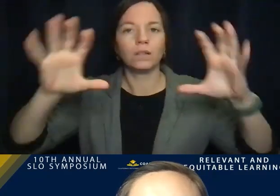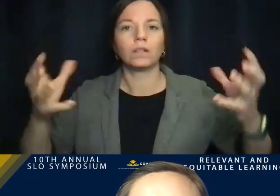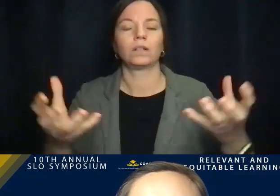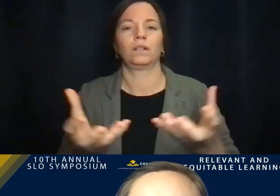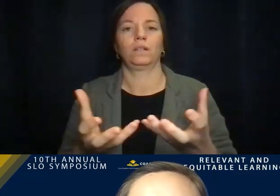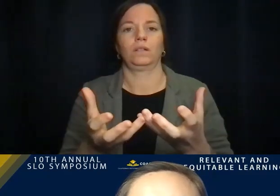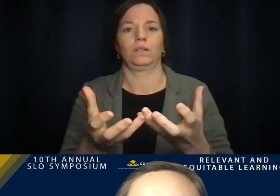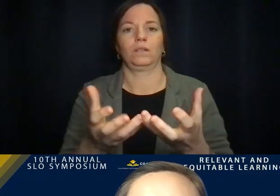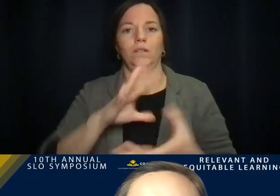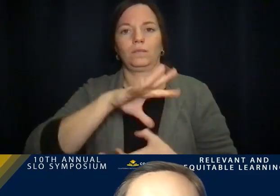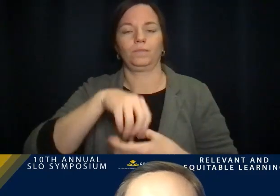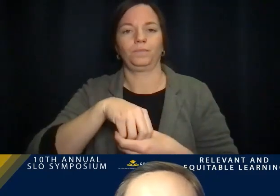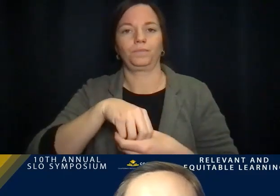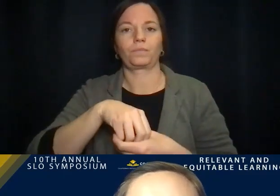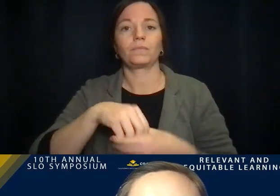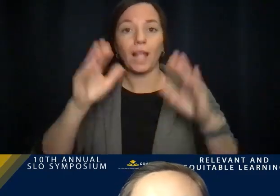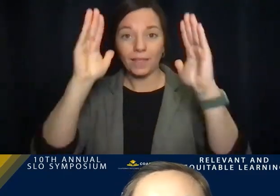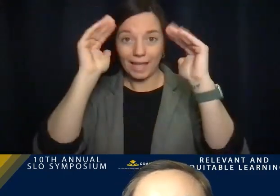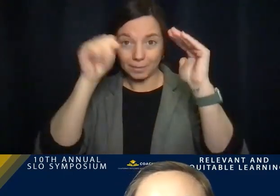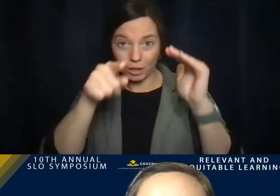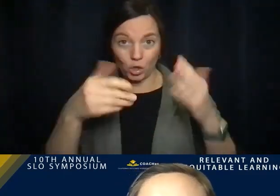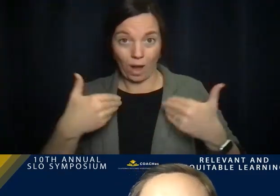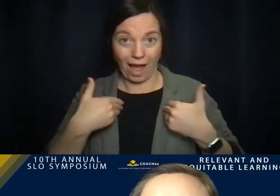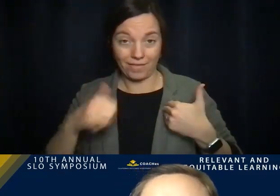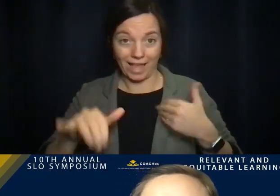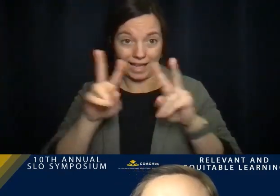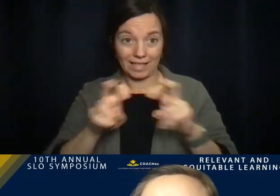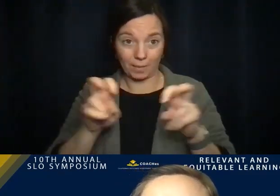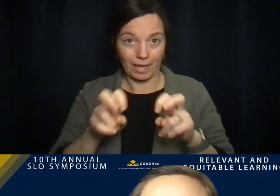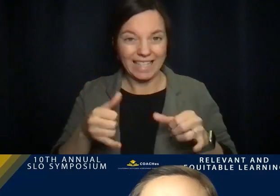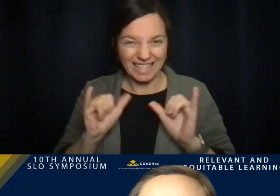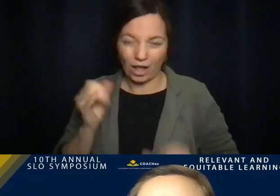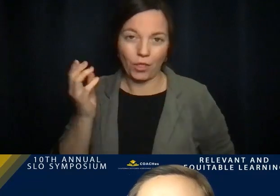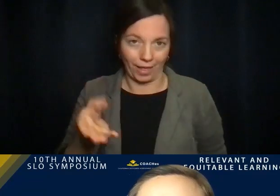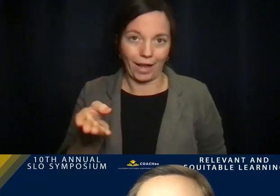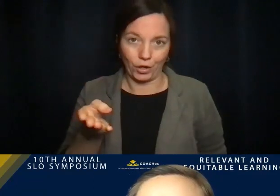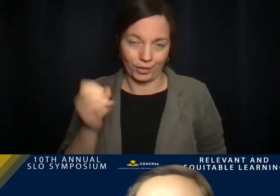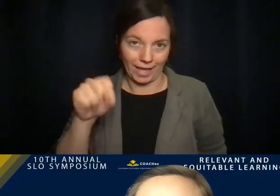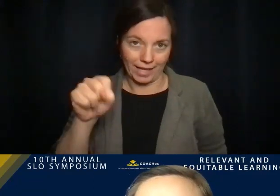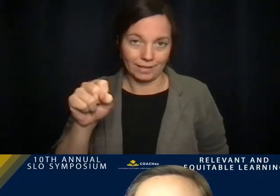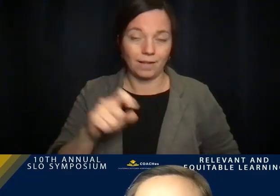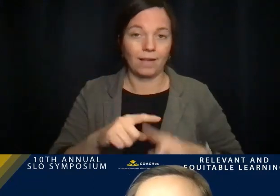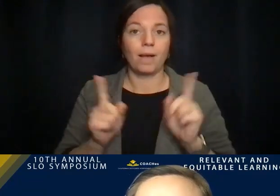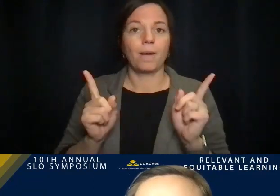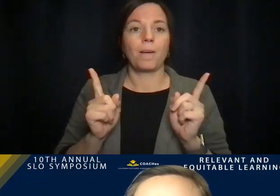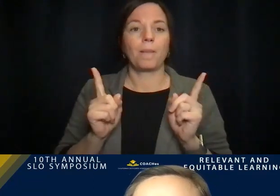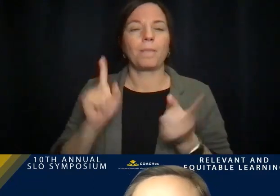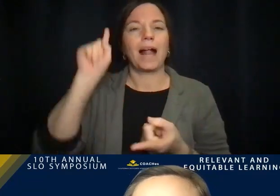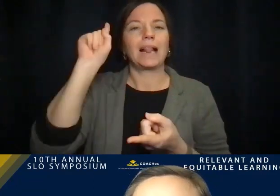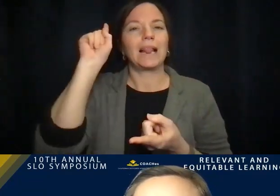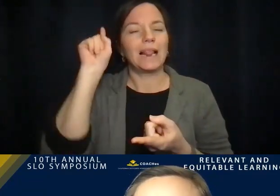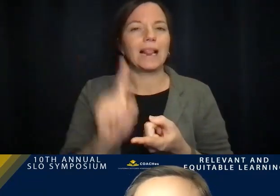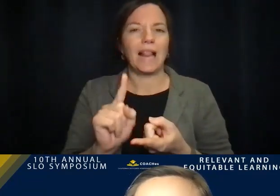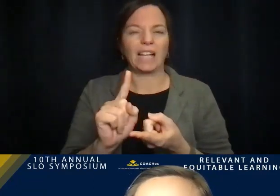The expectation that you're doing assessment is absolutely still there, but being less